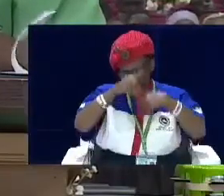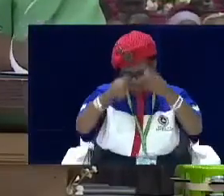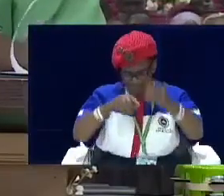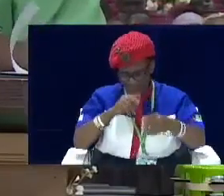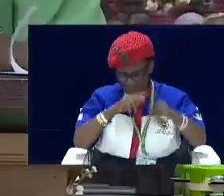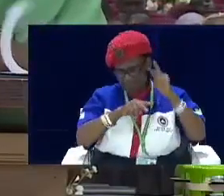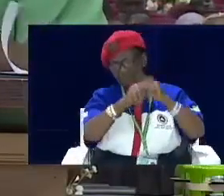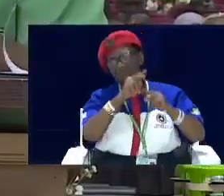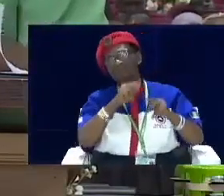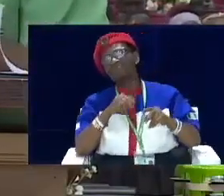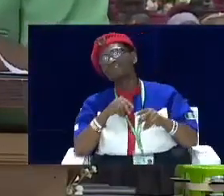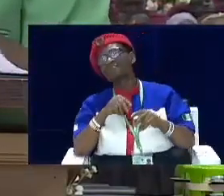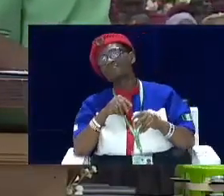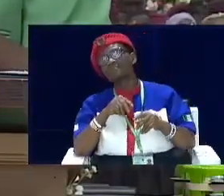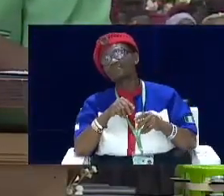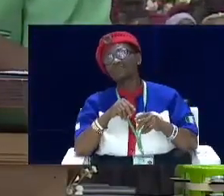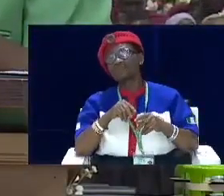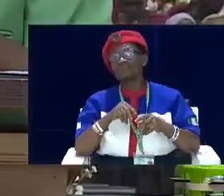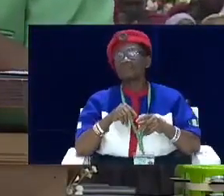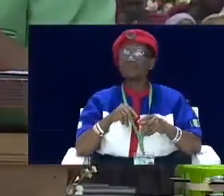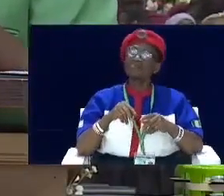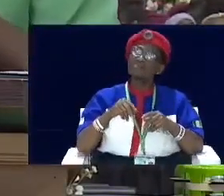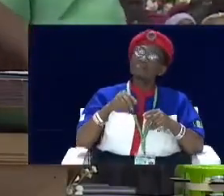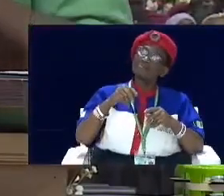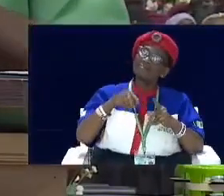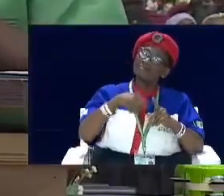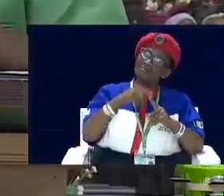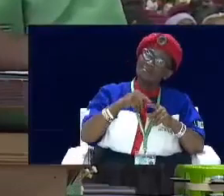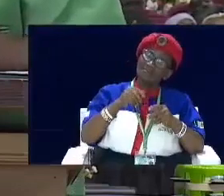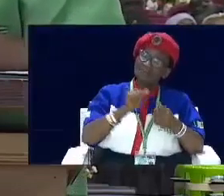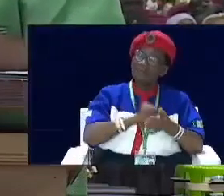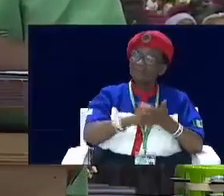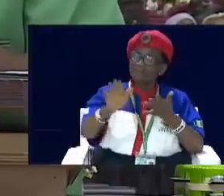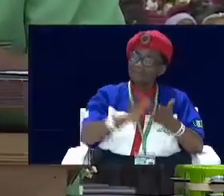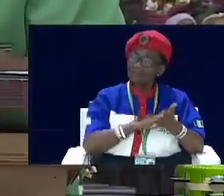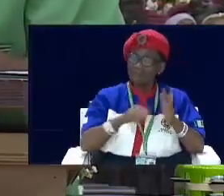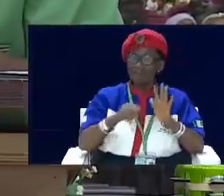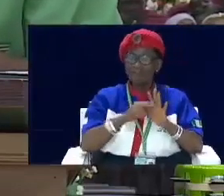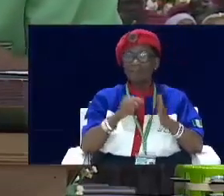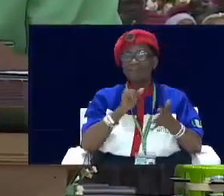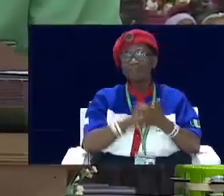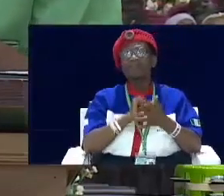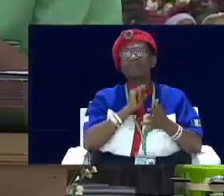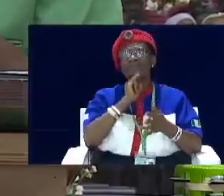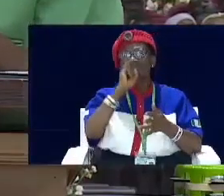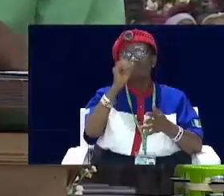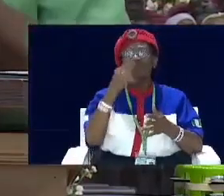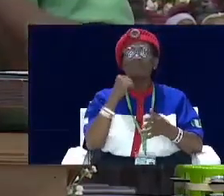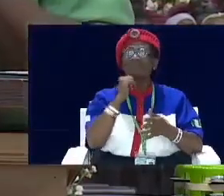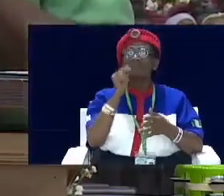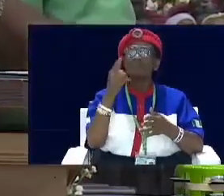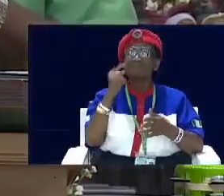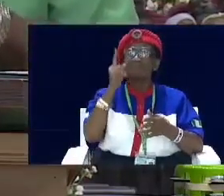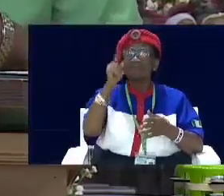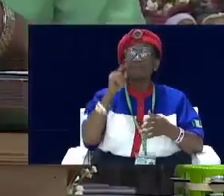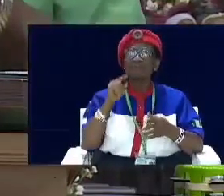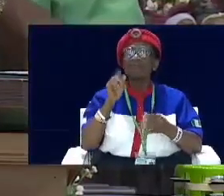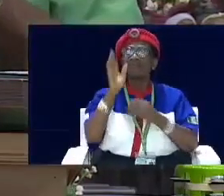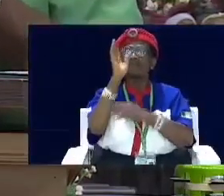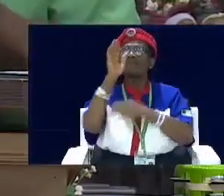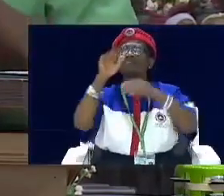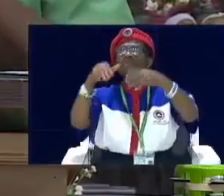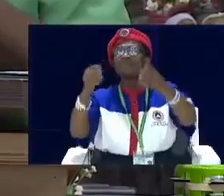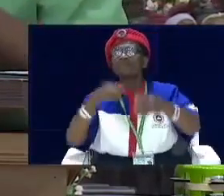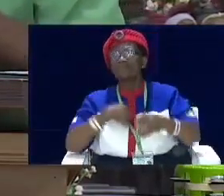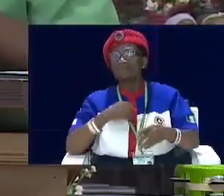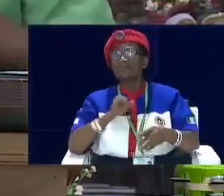Sama Sotele, Nipa, Tiku, Ati, Panu. That's not the one God gave me. Oh, Tolo, Roy, Mikoli. I can only say what